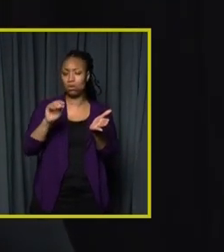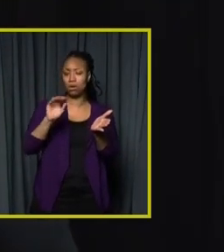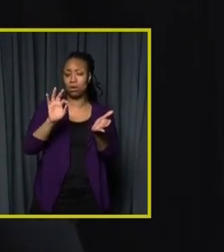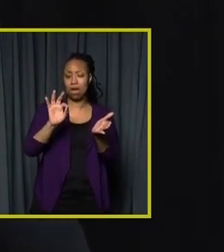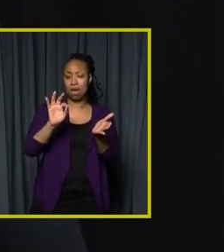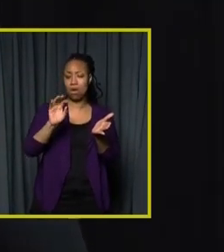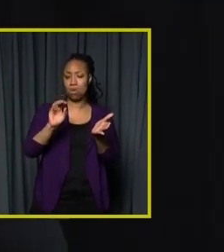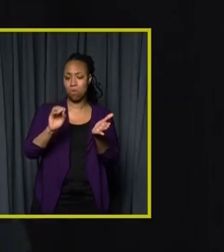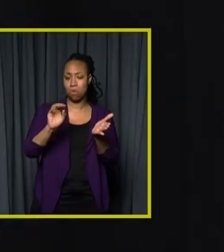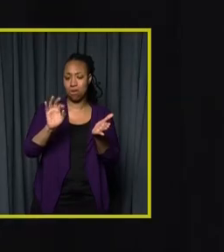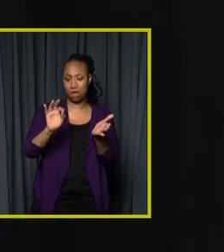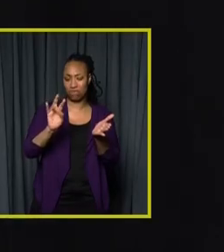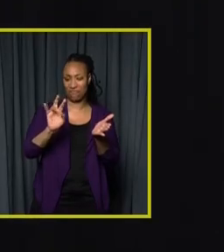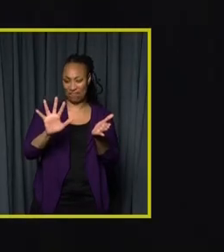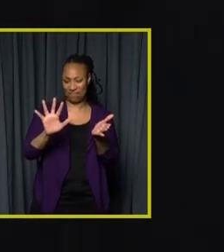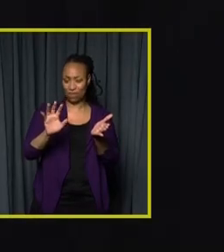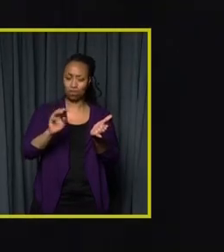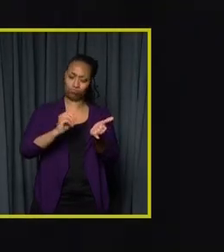June2020.org.